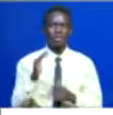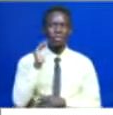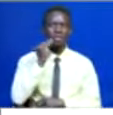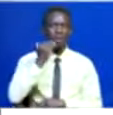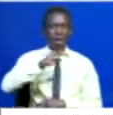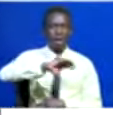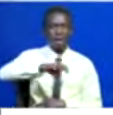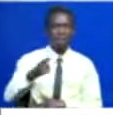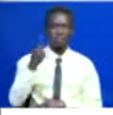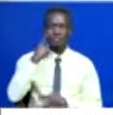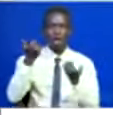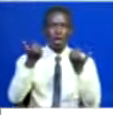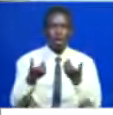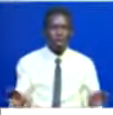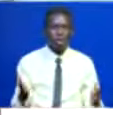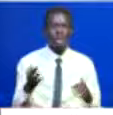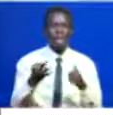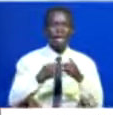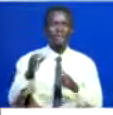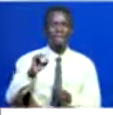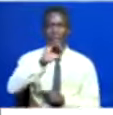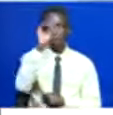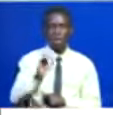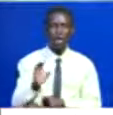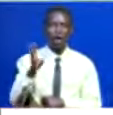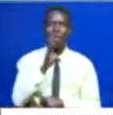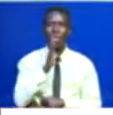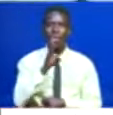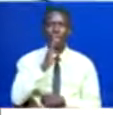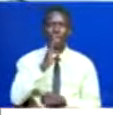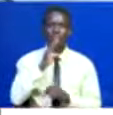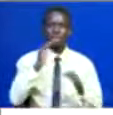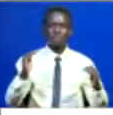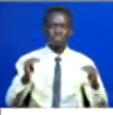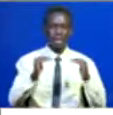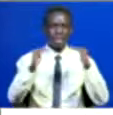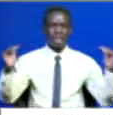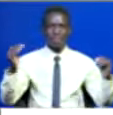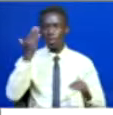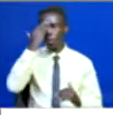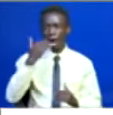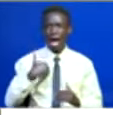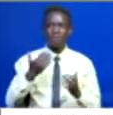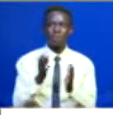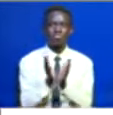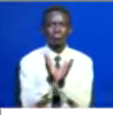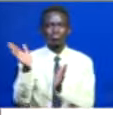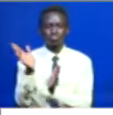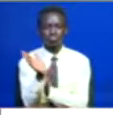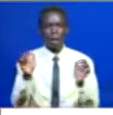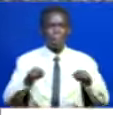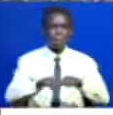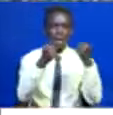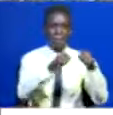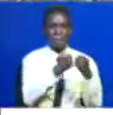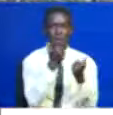has lost approximately 80% of its water volume after it broke some dikes which have adversely affected the